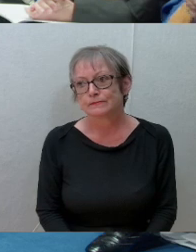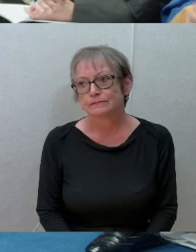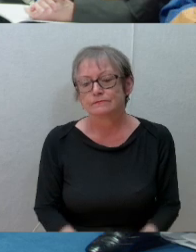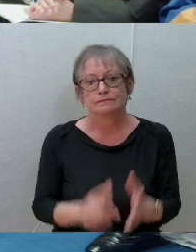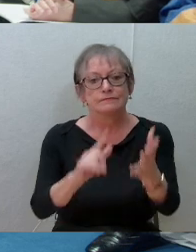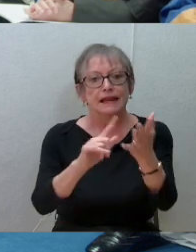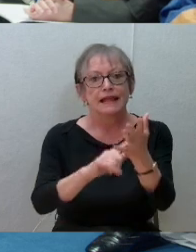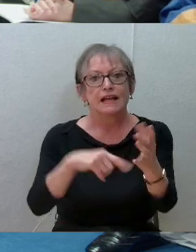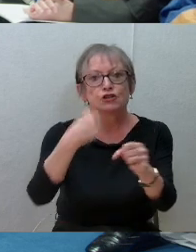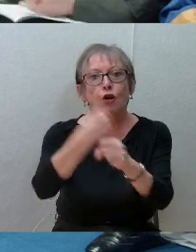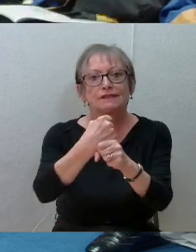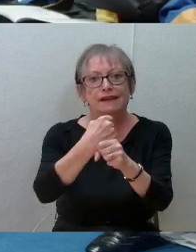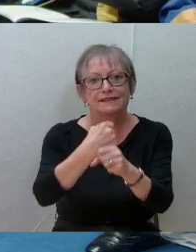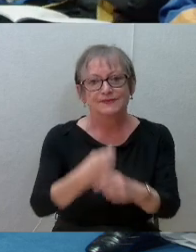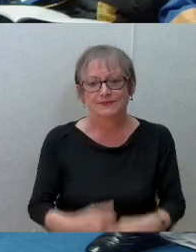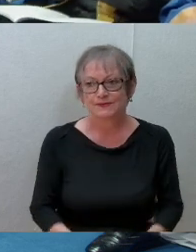Linda Jitonga.